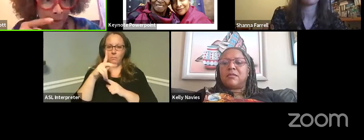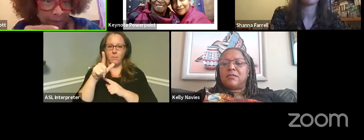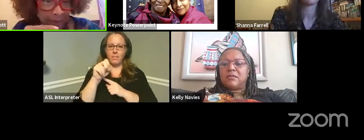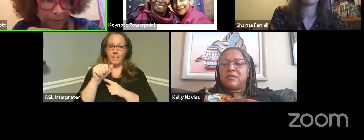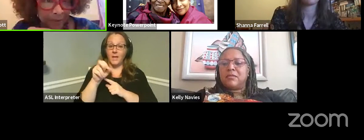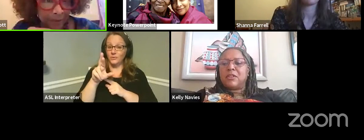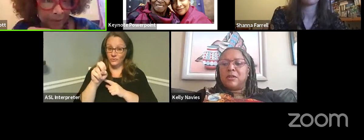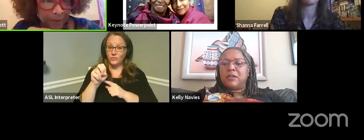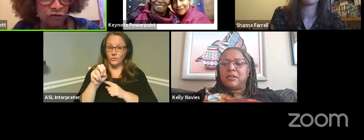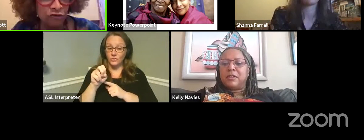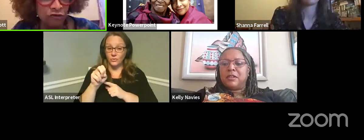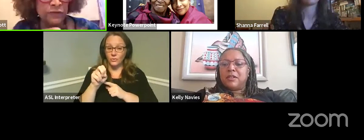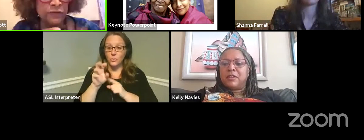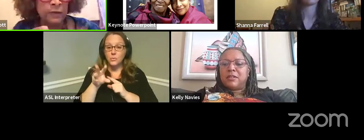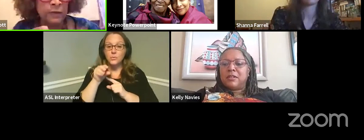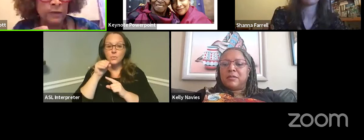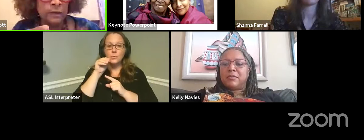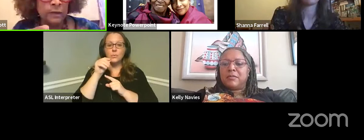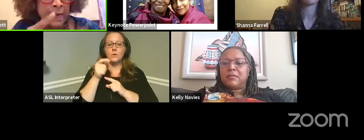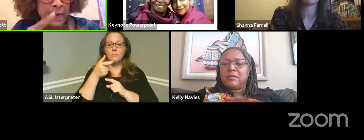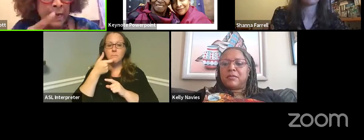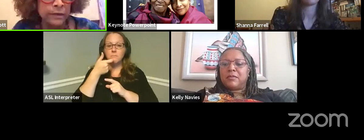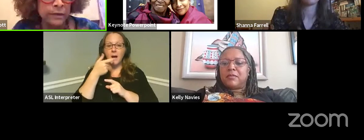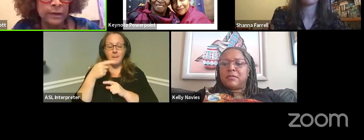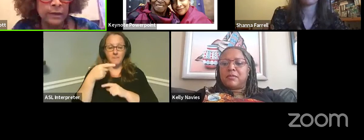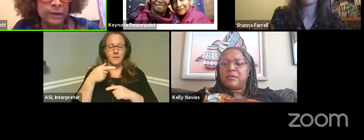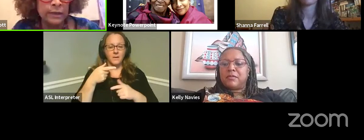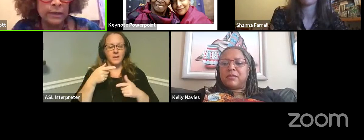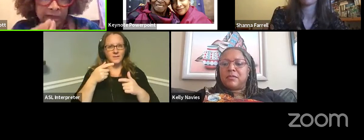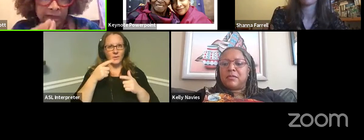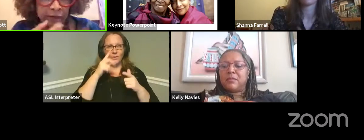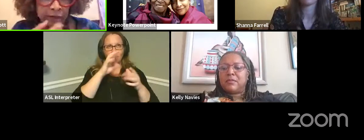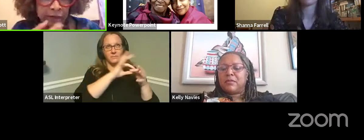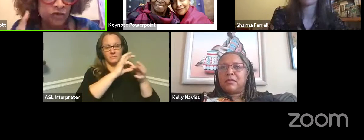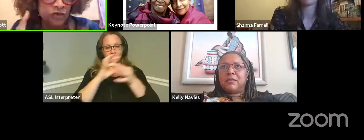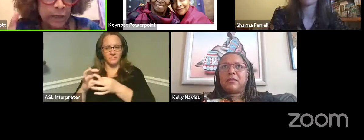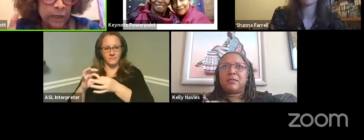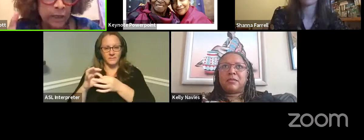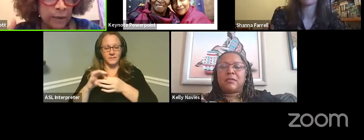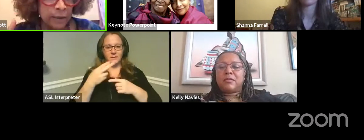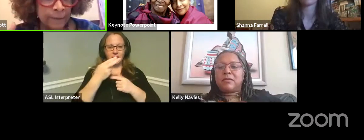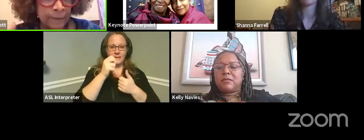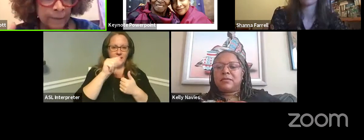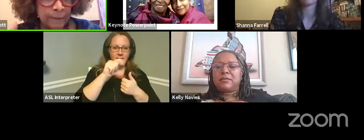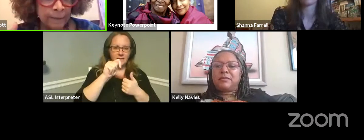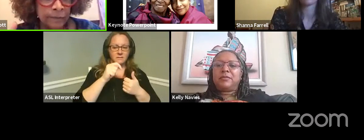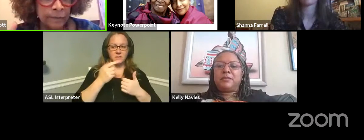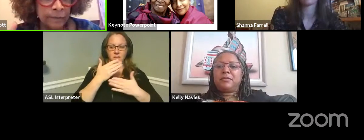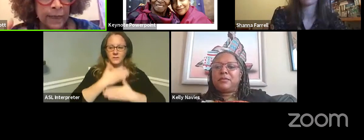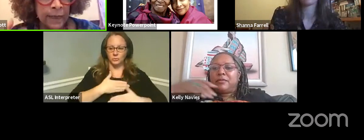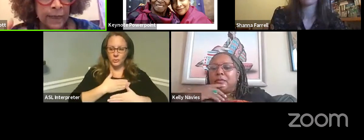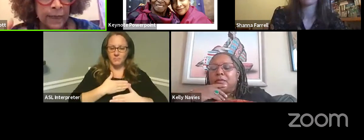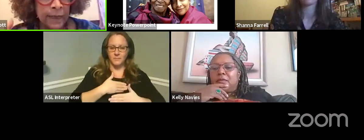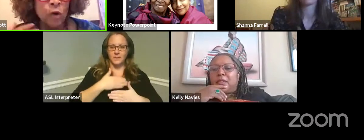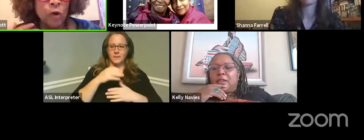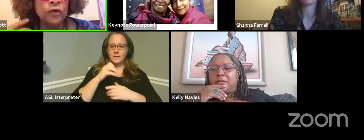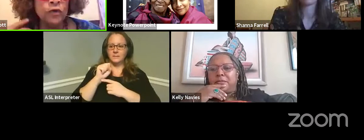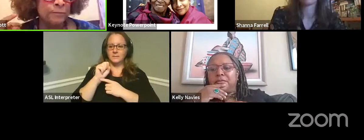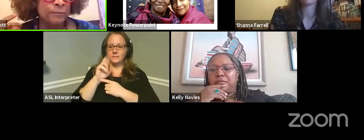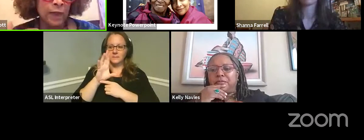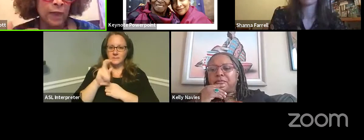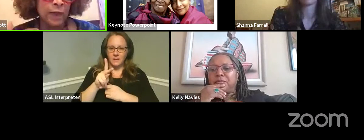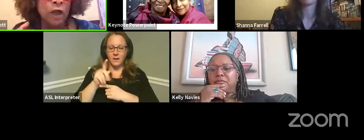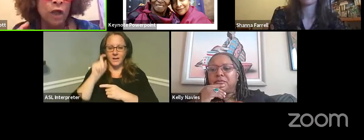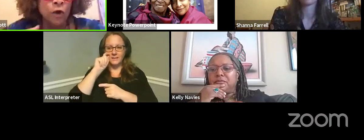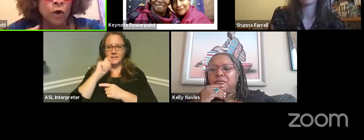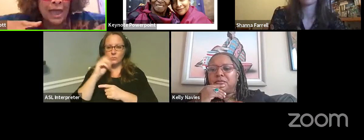between enjoyment, heat, sexual sucking, and a woman who had been